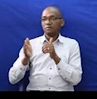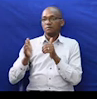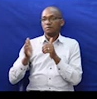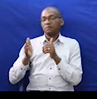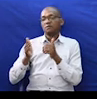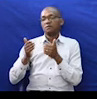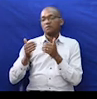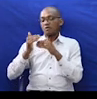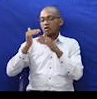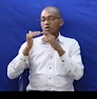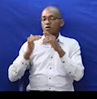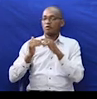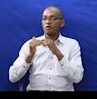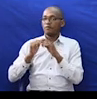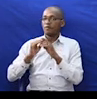over